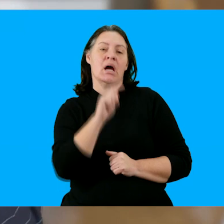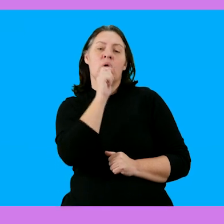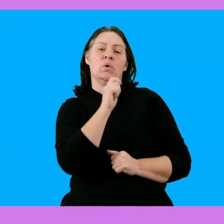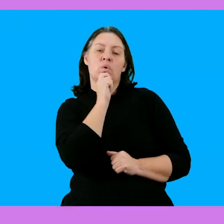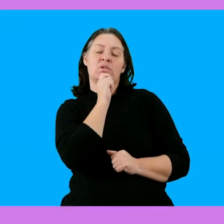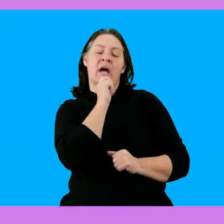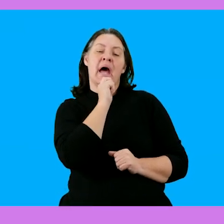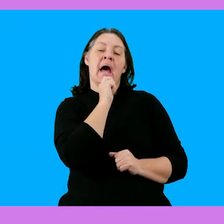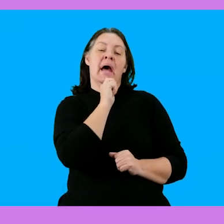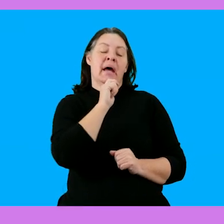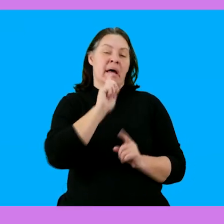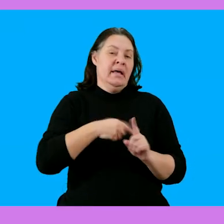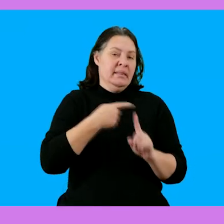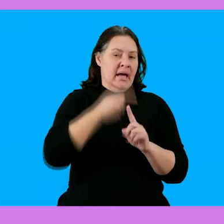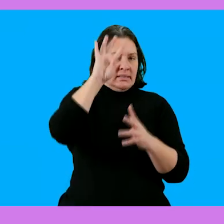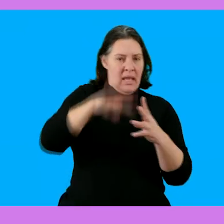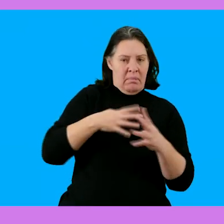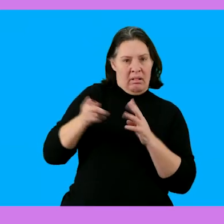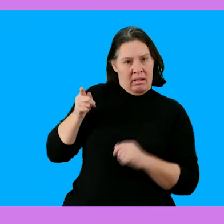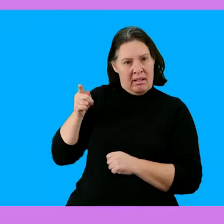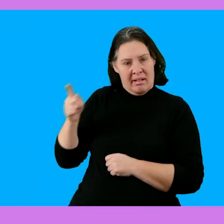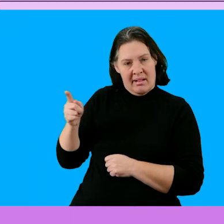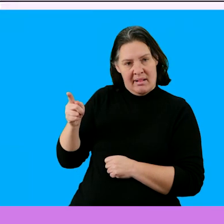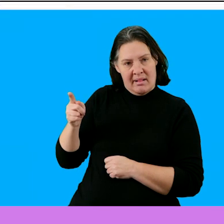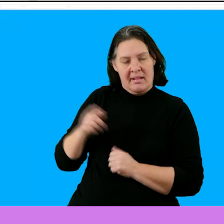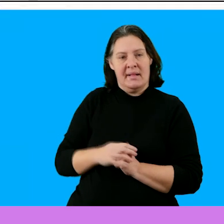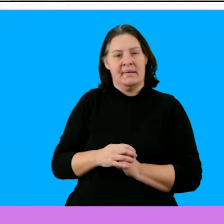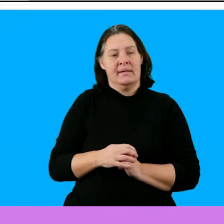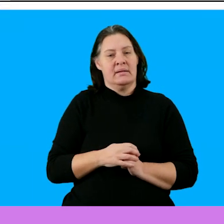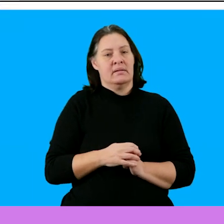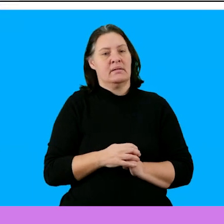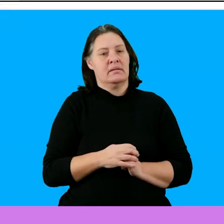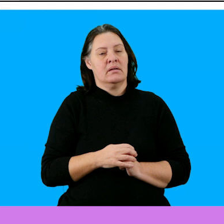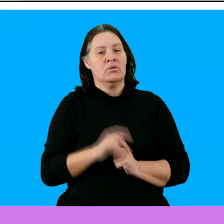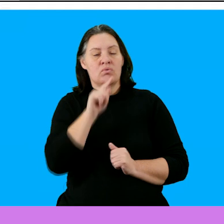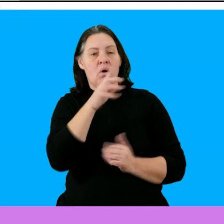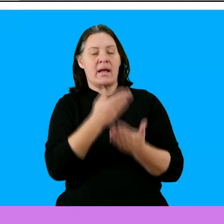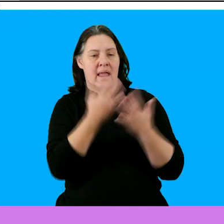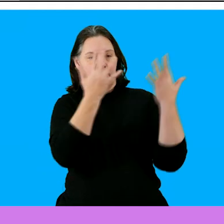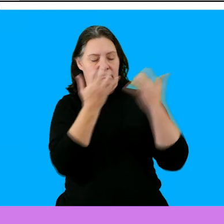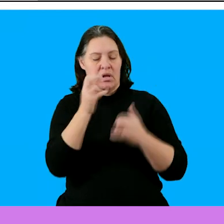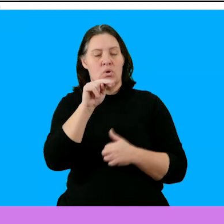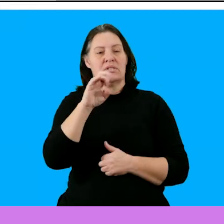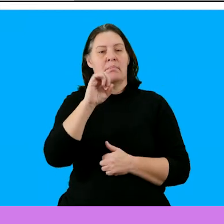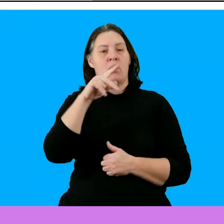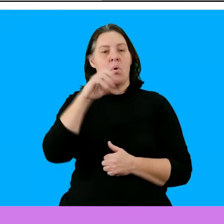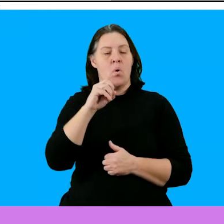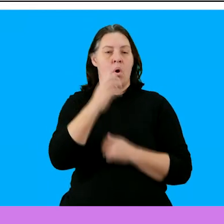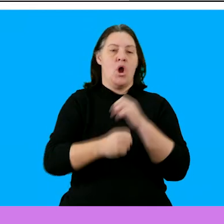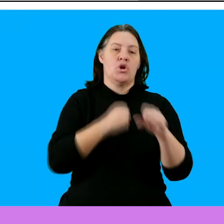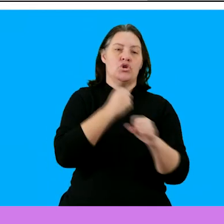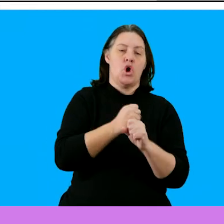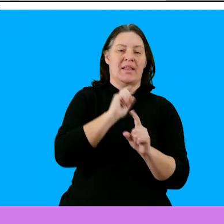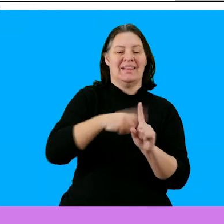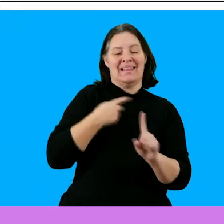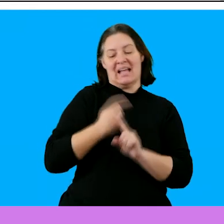says use the tax table alongside. All right, there's our tax table. To calculate Nosipo's